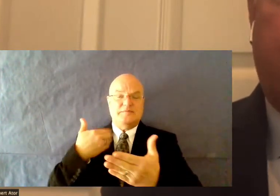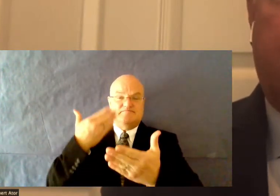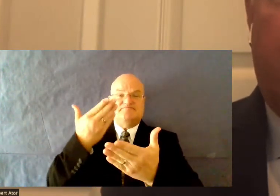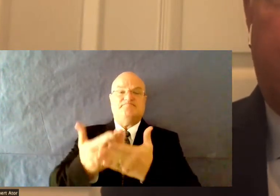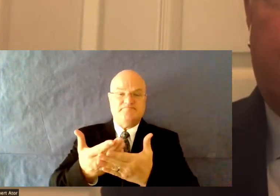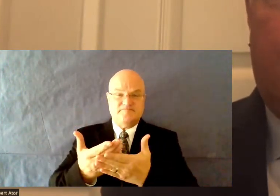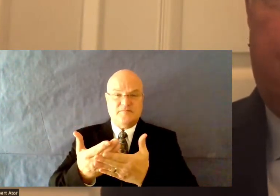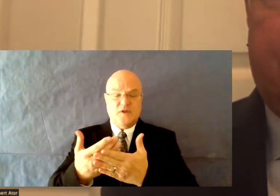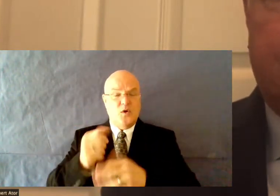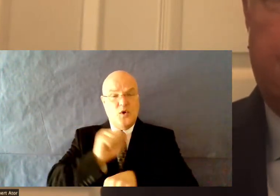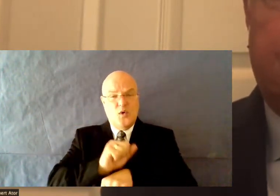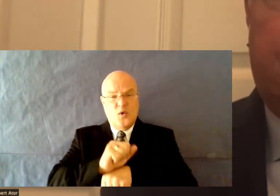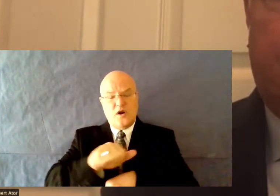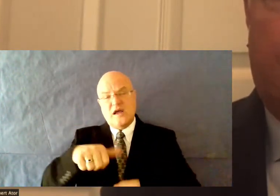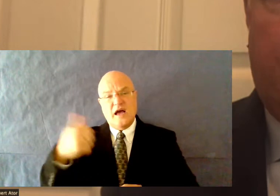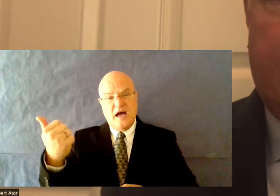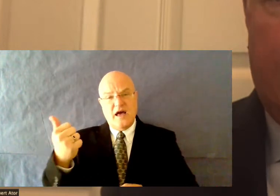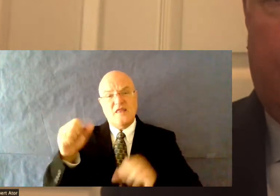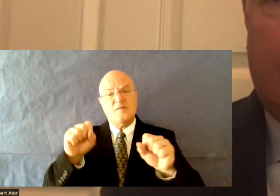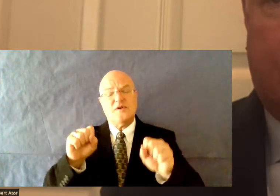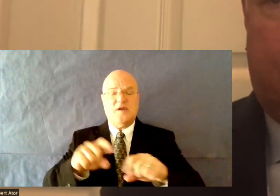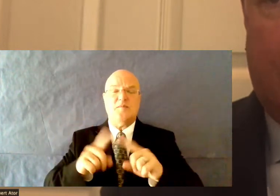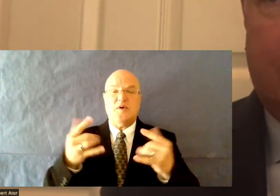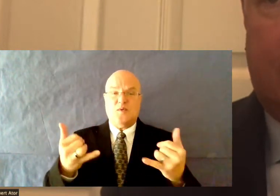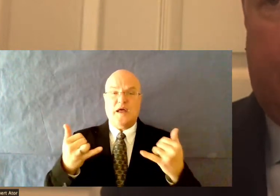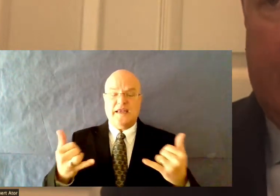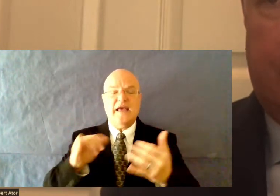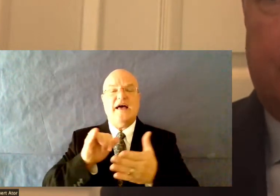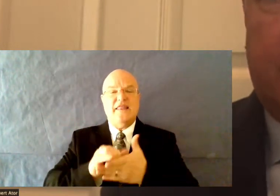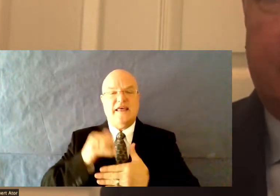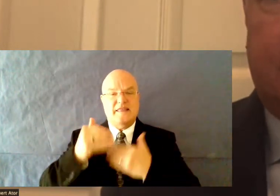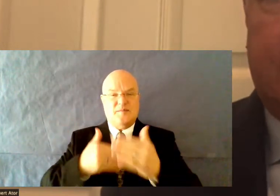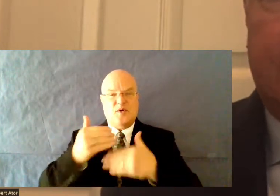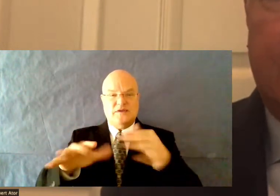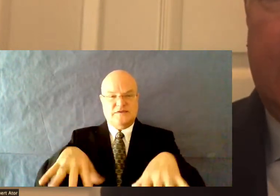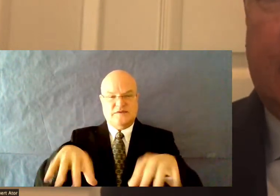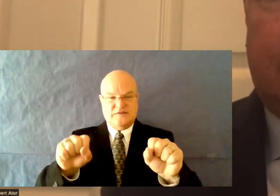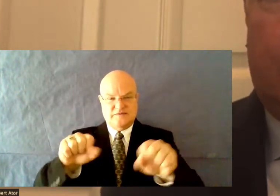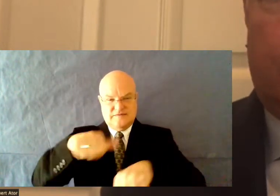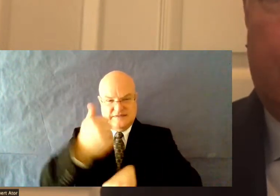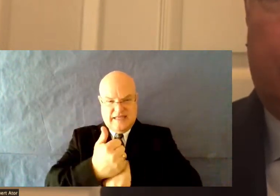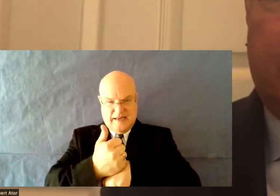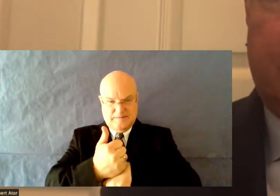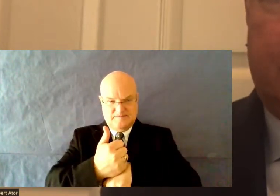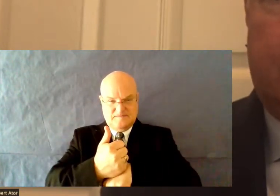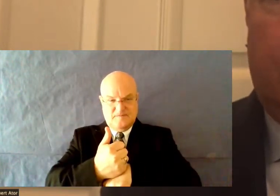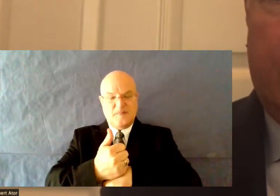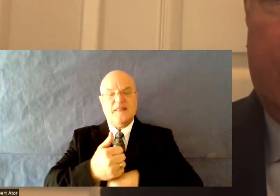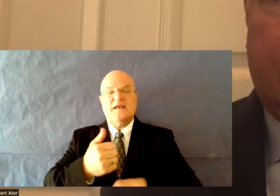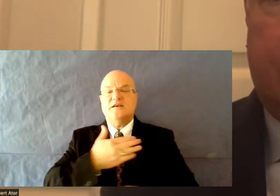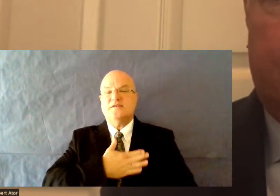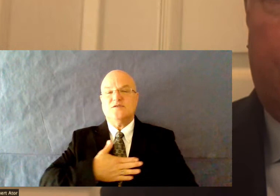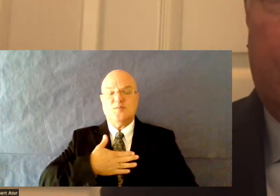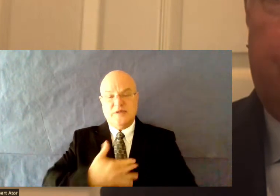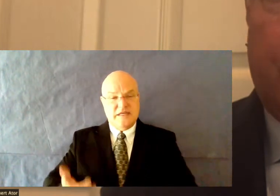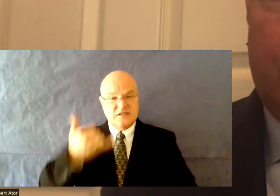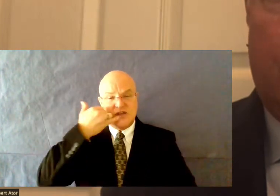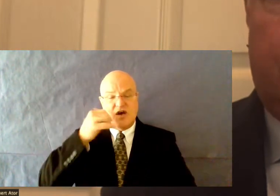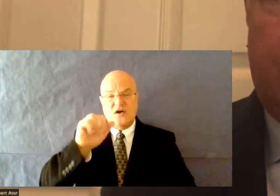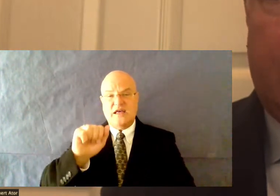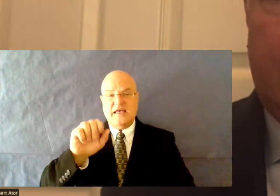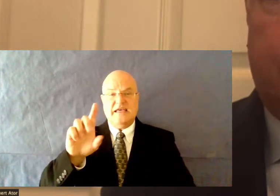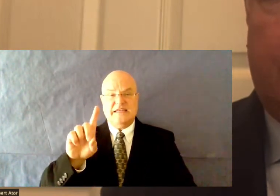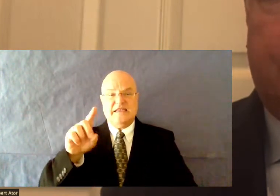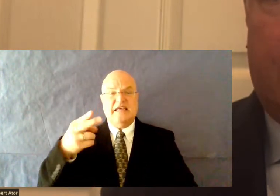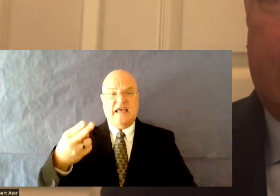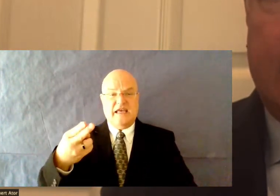We're working through some other potentials, but right now that is the process that we have in place. And so, please just call the ADH number. And if you go